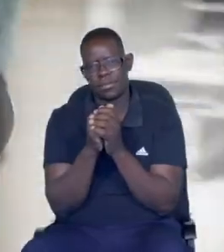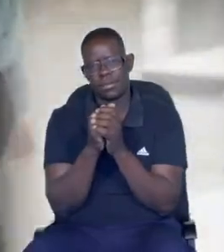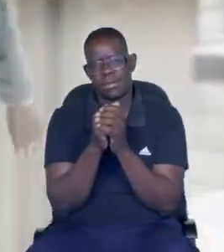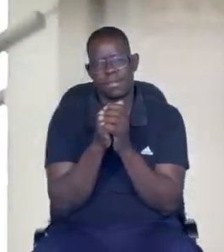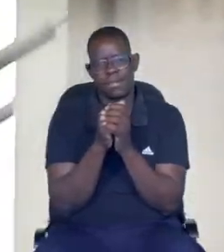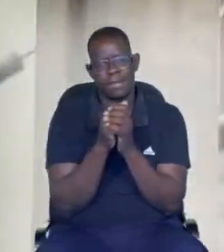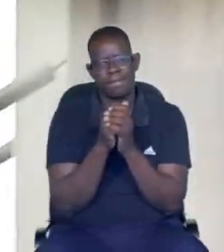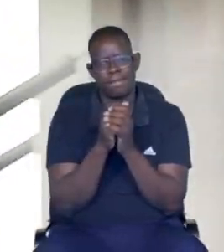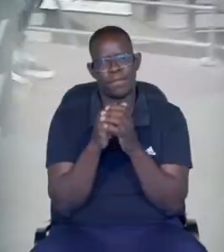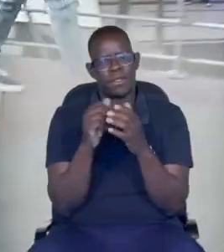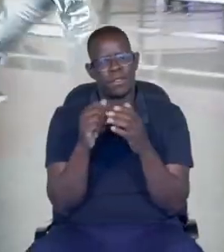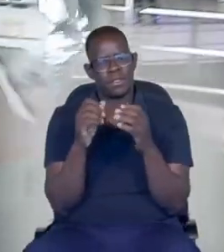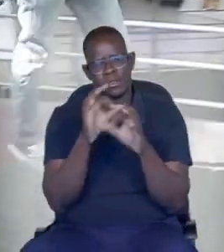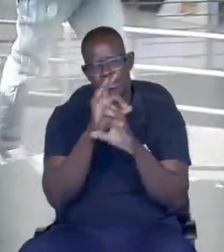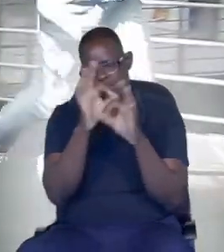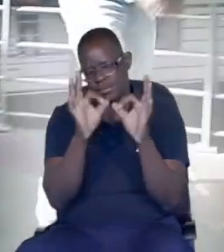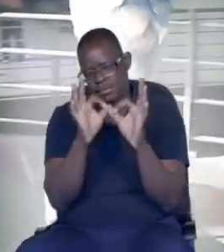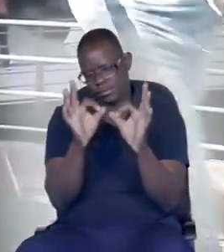right, fantastic.